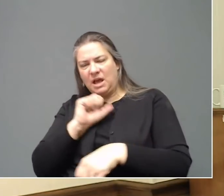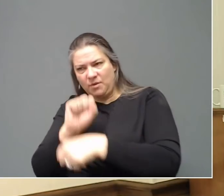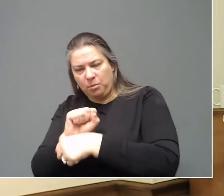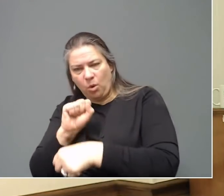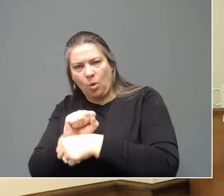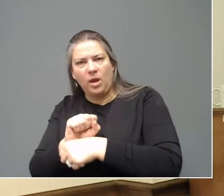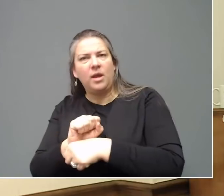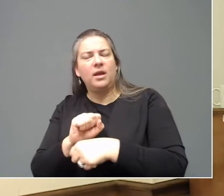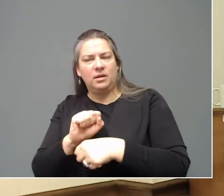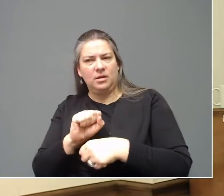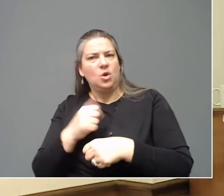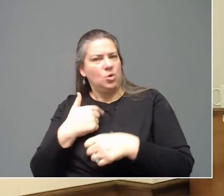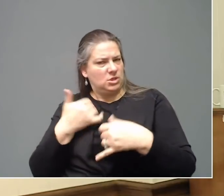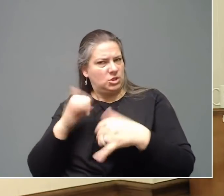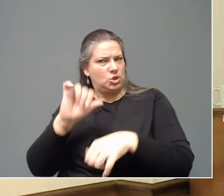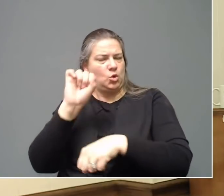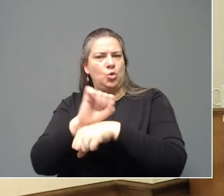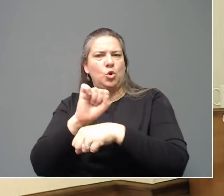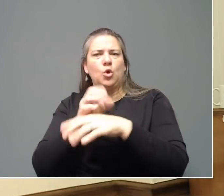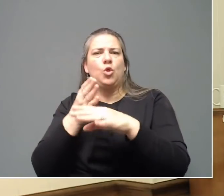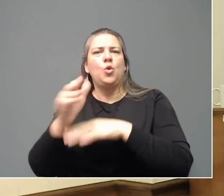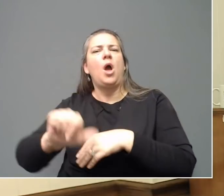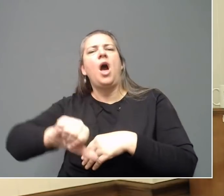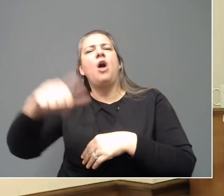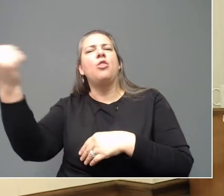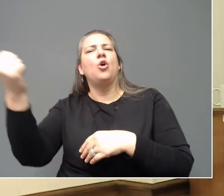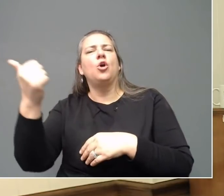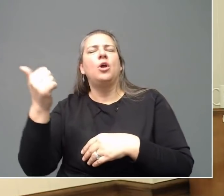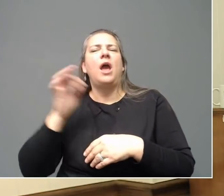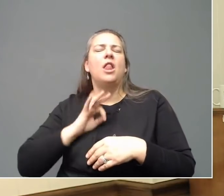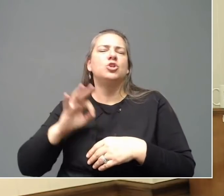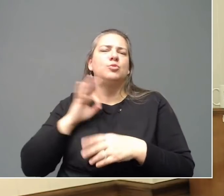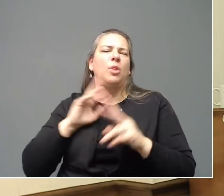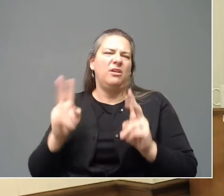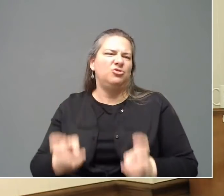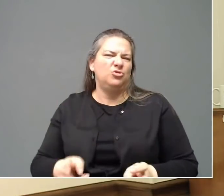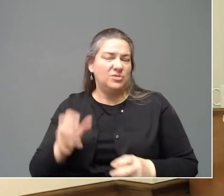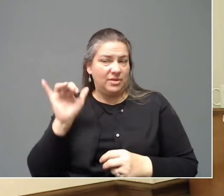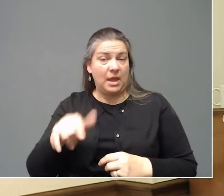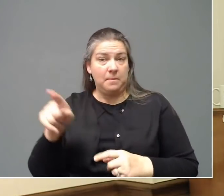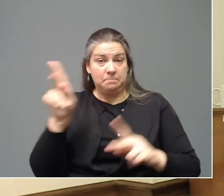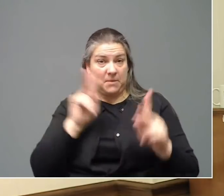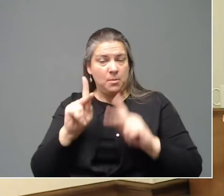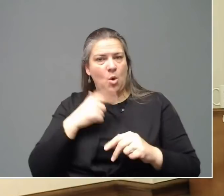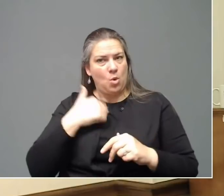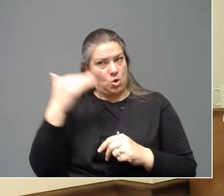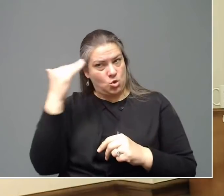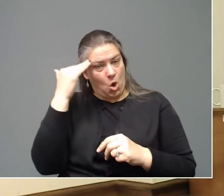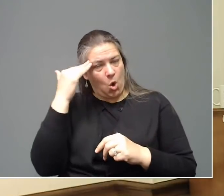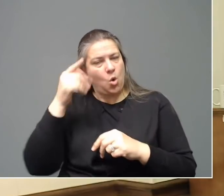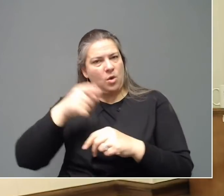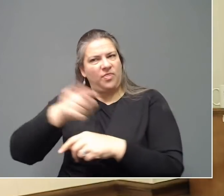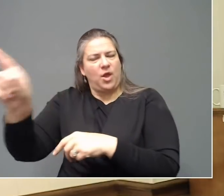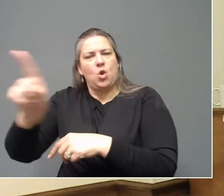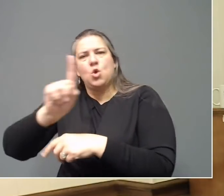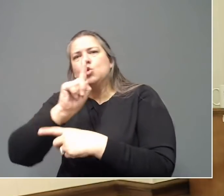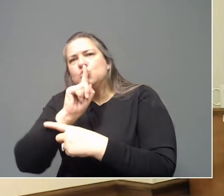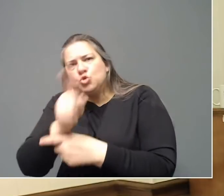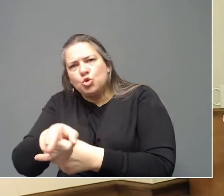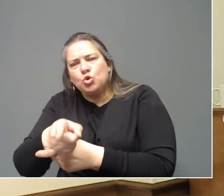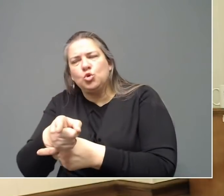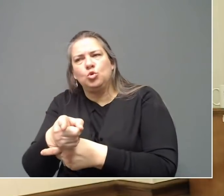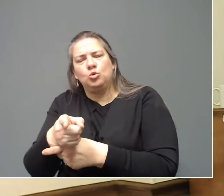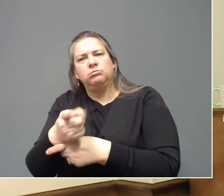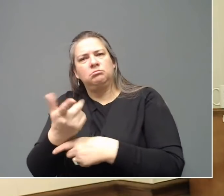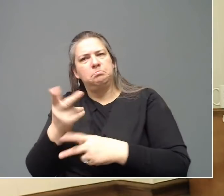we are still working through other eligibility issues. So those are the people that we know are real, honest to goodness